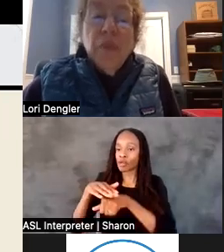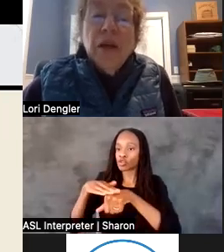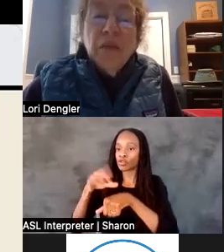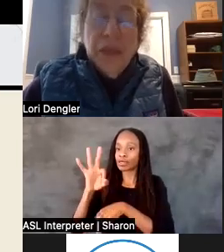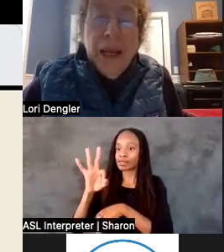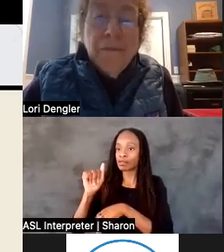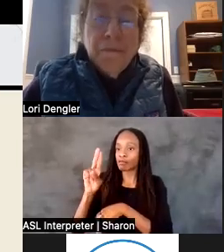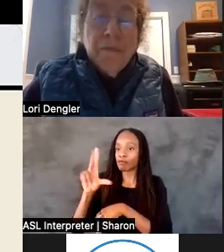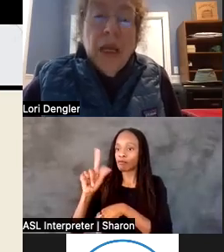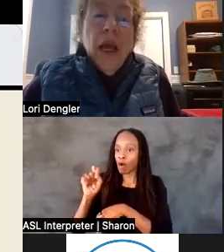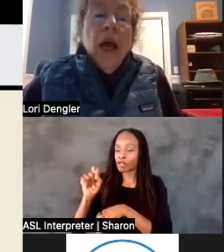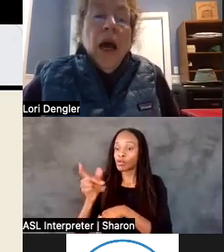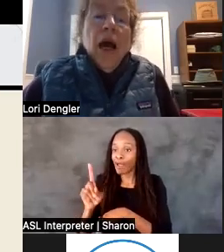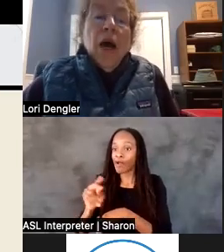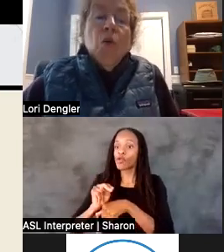North American plate.